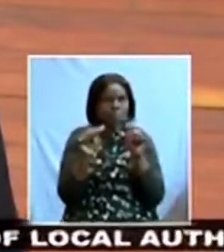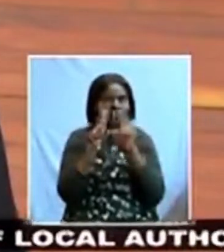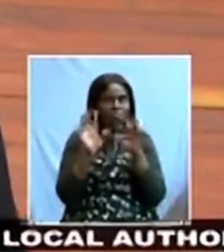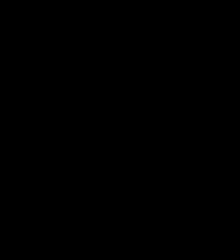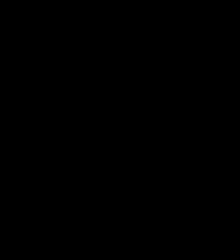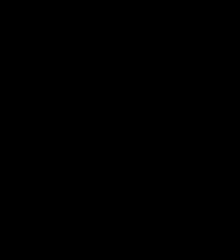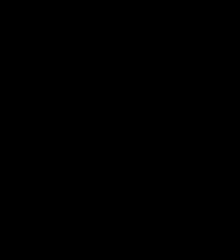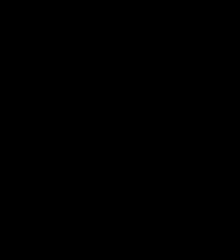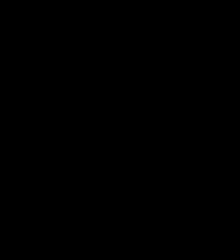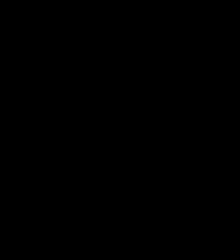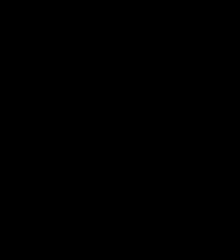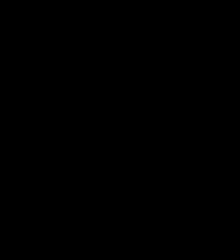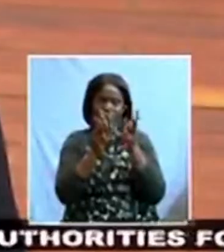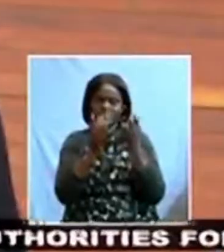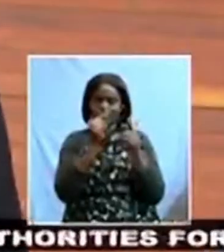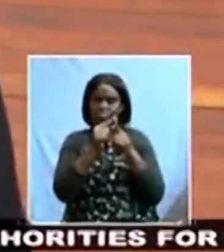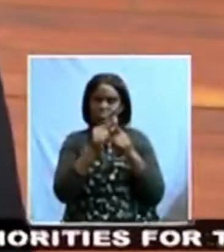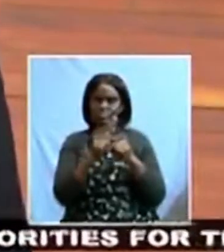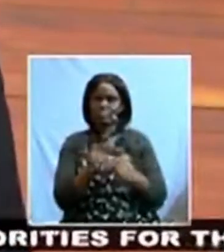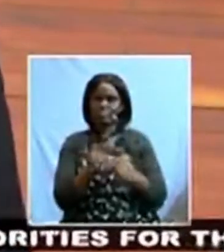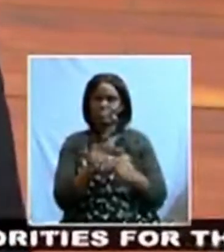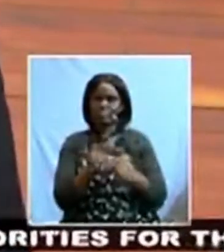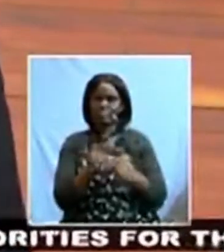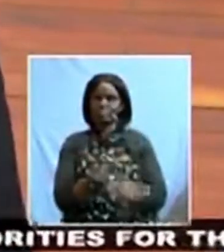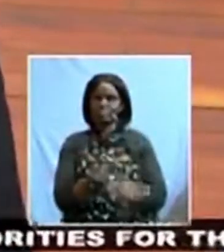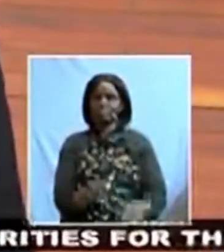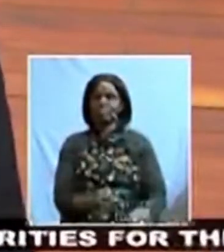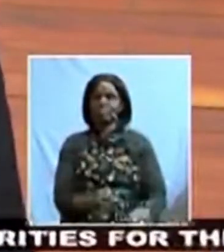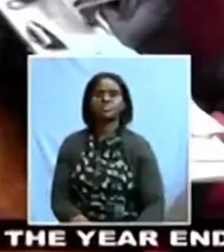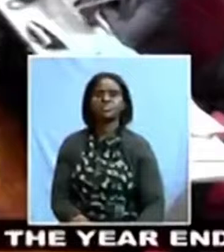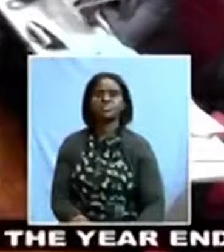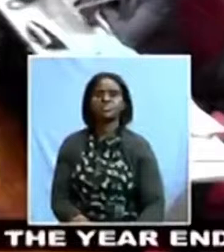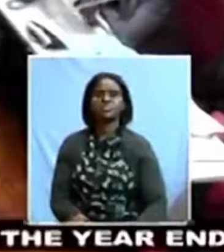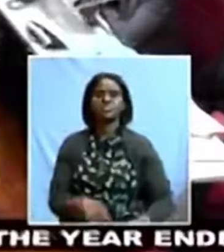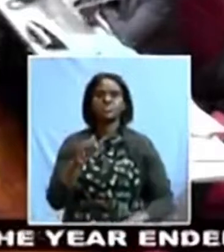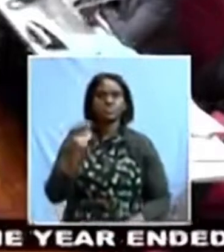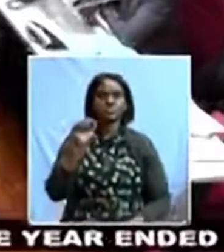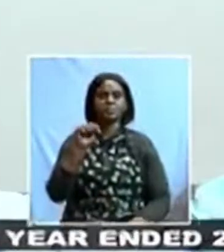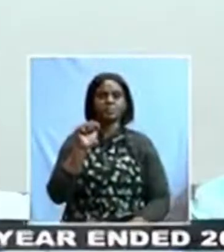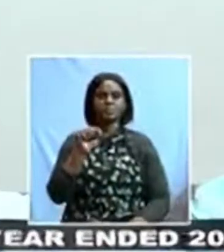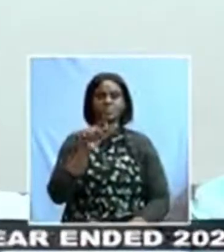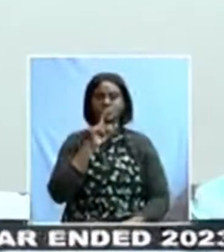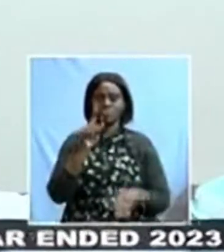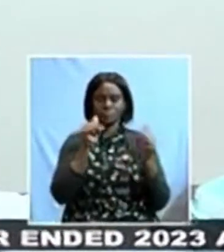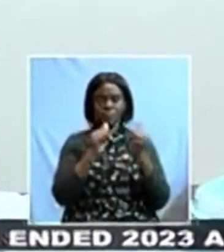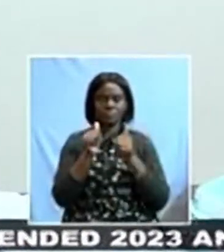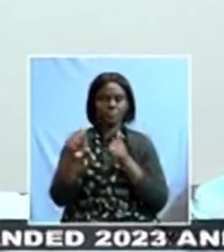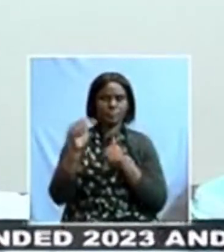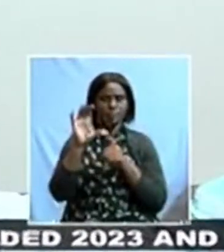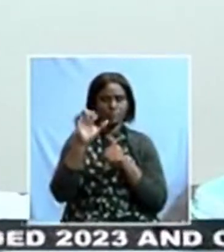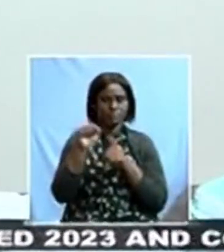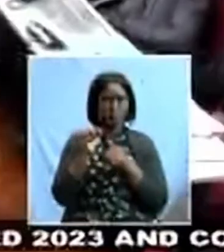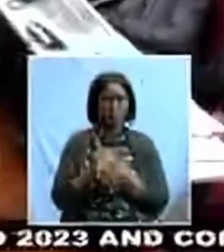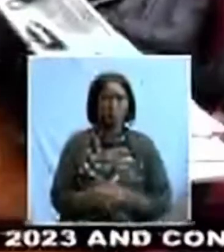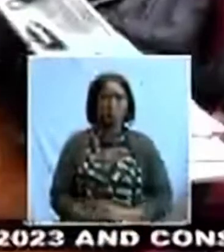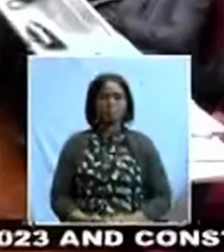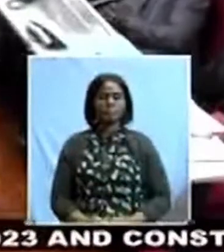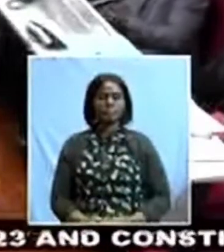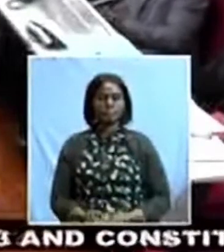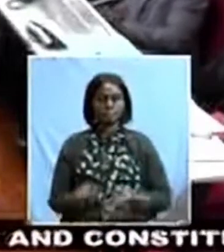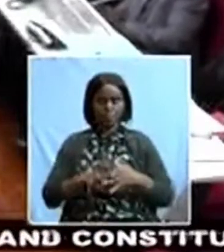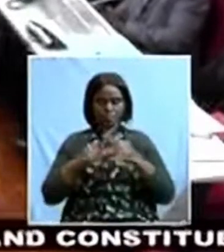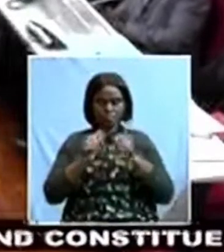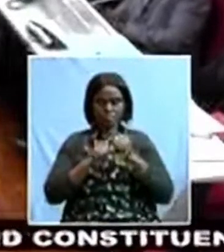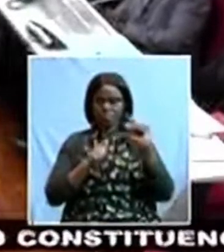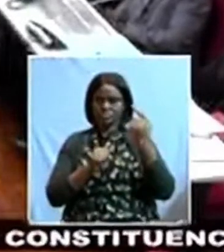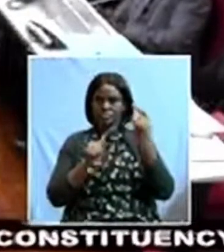So in which context are you using that terminology? Yes, Acting CS. I'll start with the